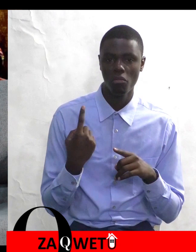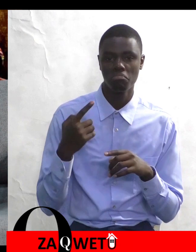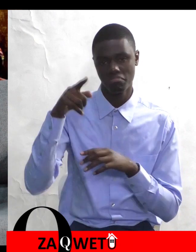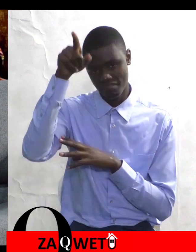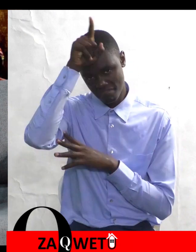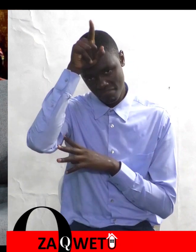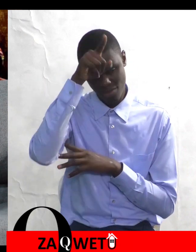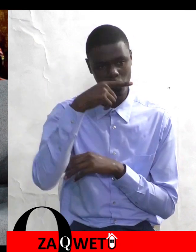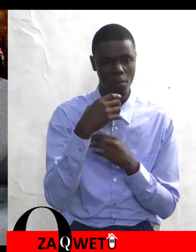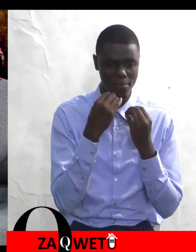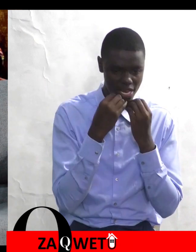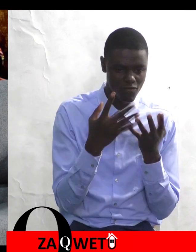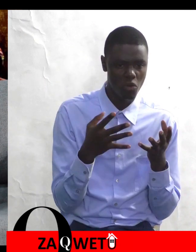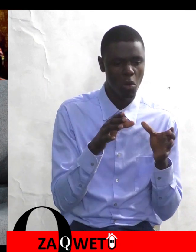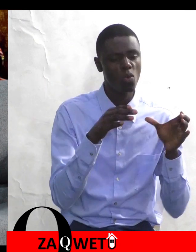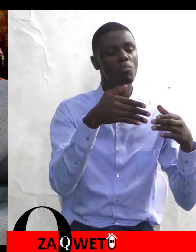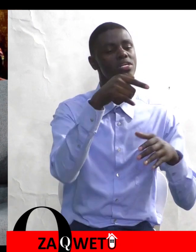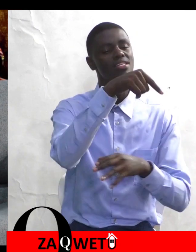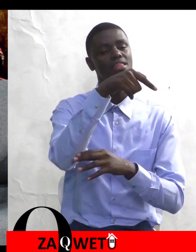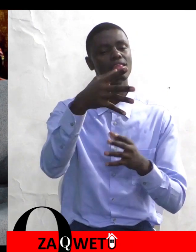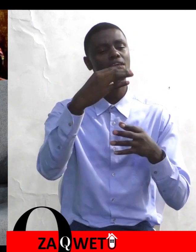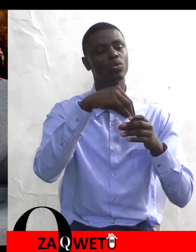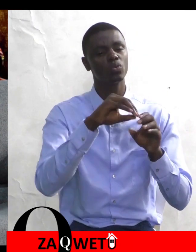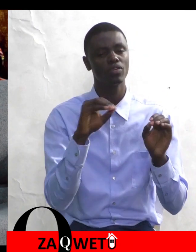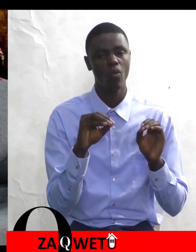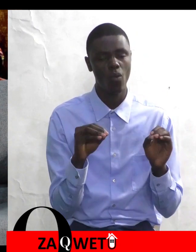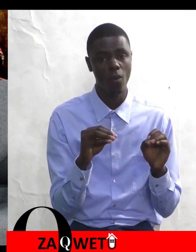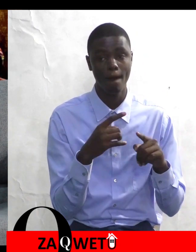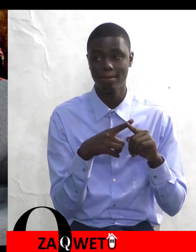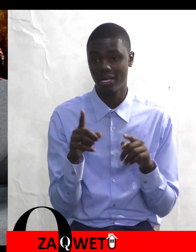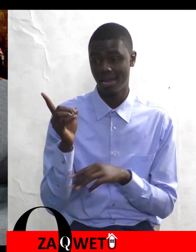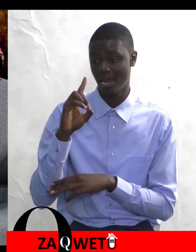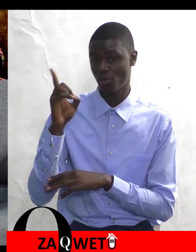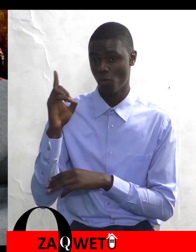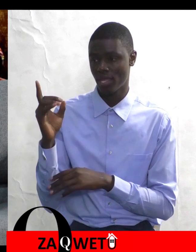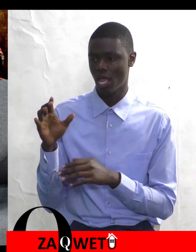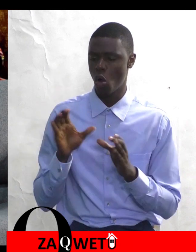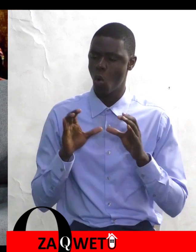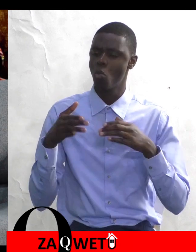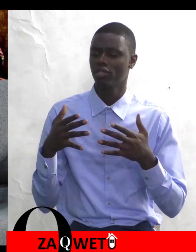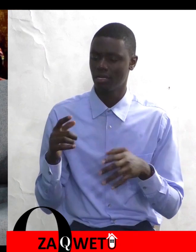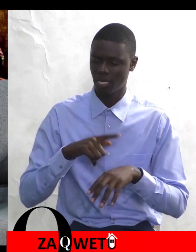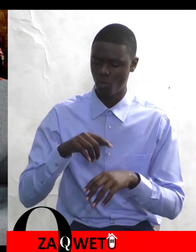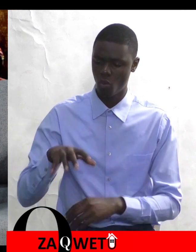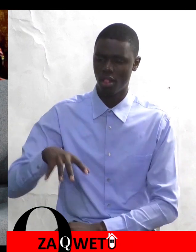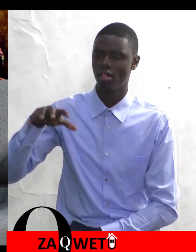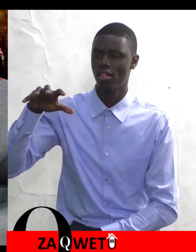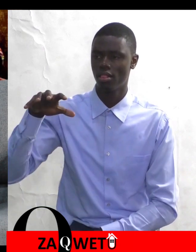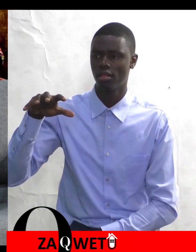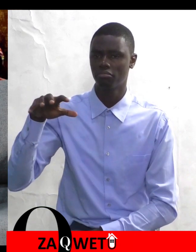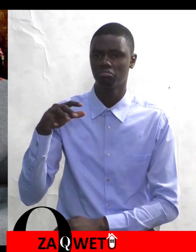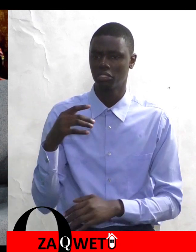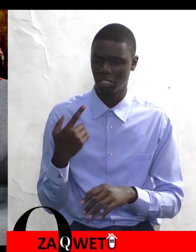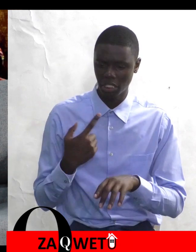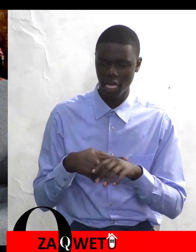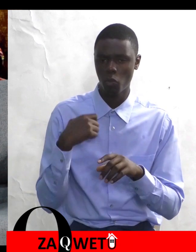from up country, wameniambia how the community was inclusive. Mm-hmm. How was it for you in Nairobi